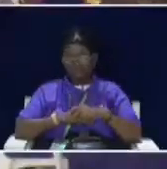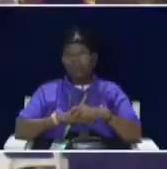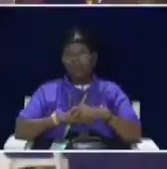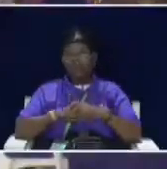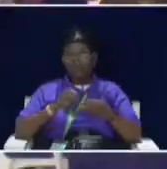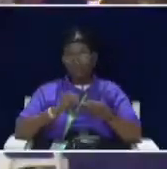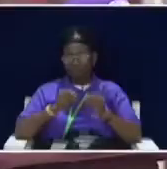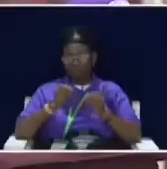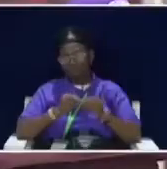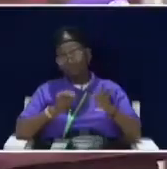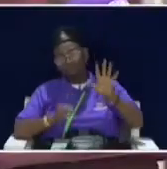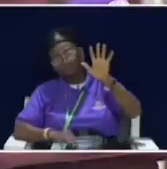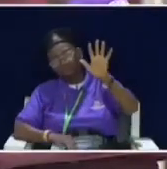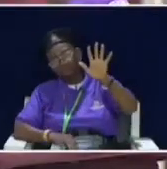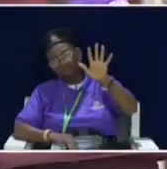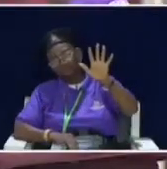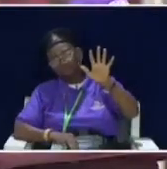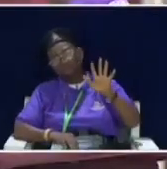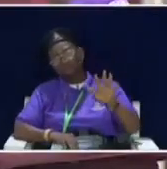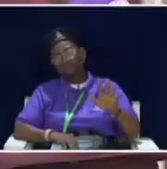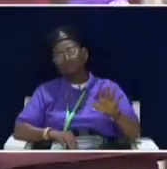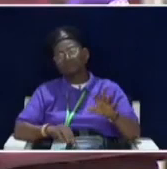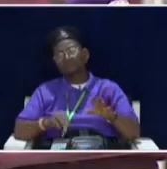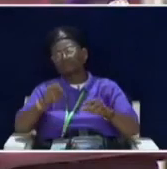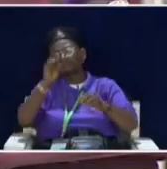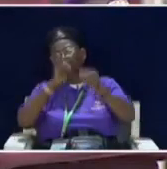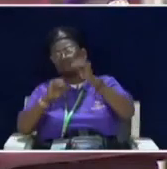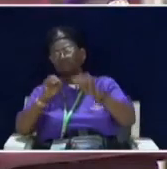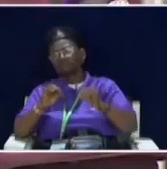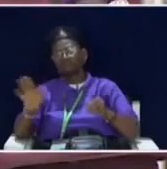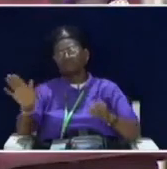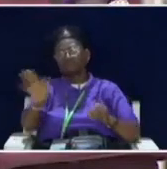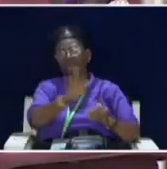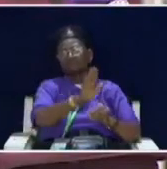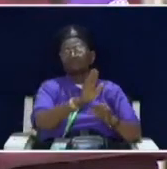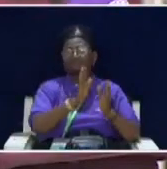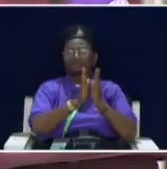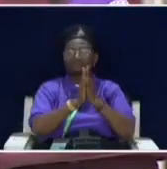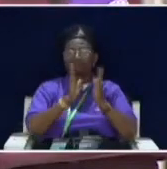Number five. Your prayer for number